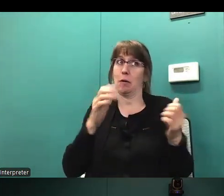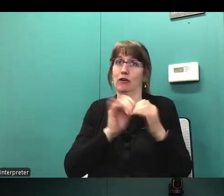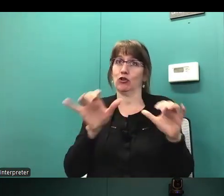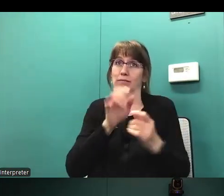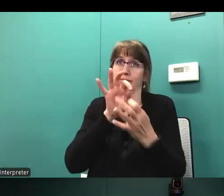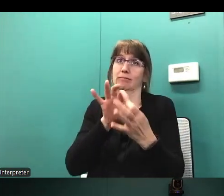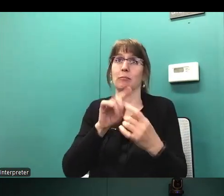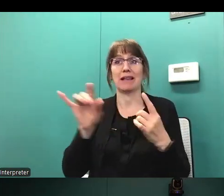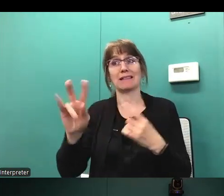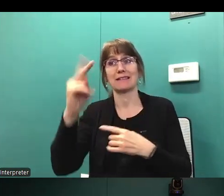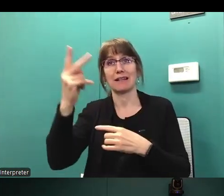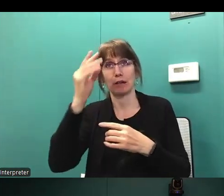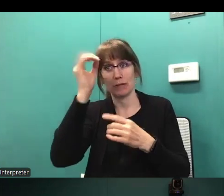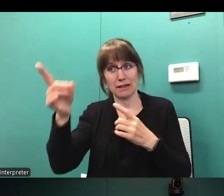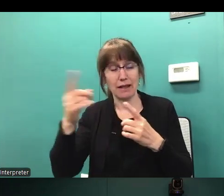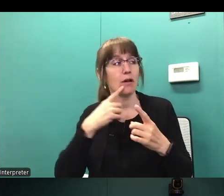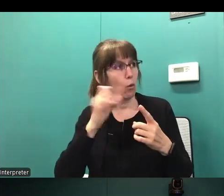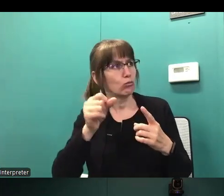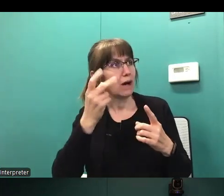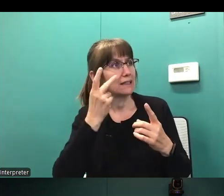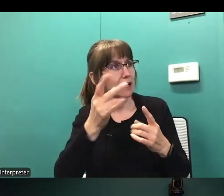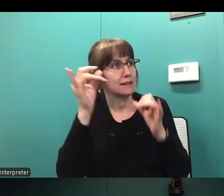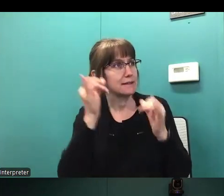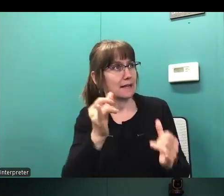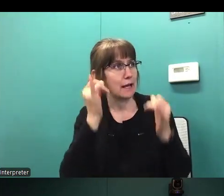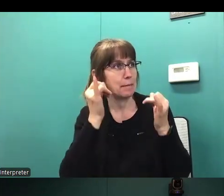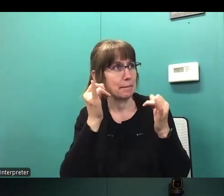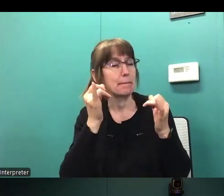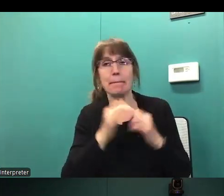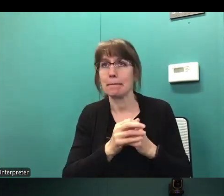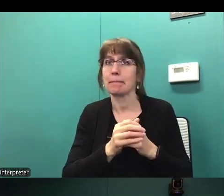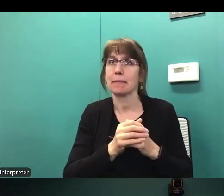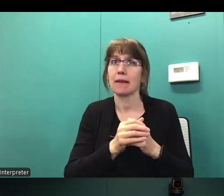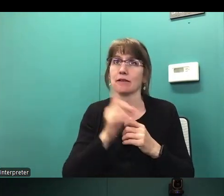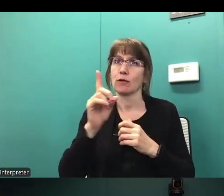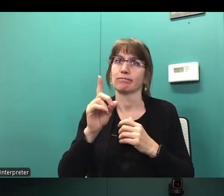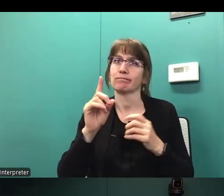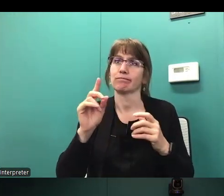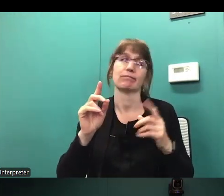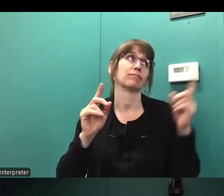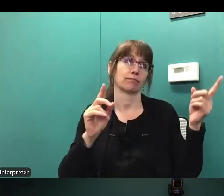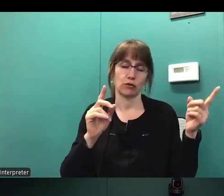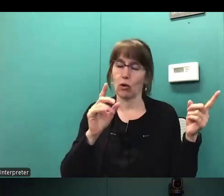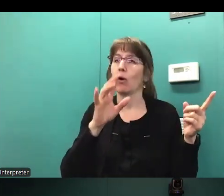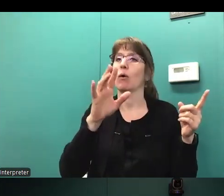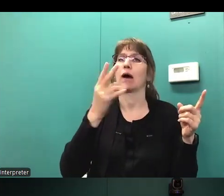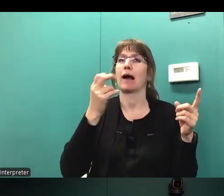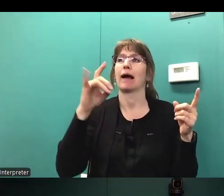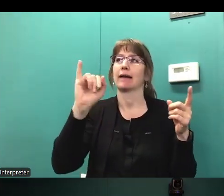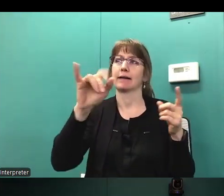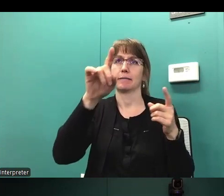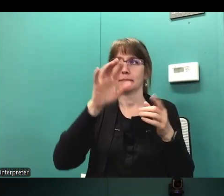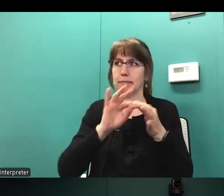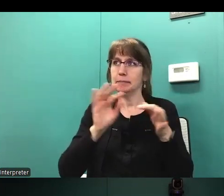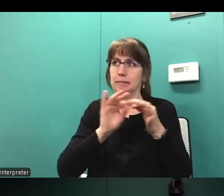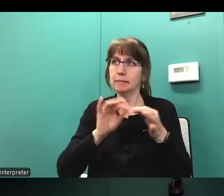another second opinion, like, yeah, I saw the same thing, like you're saying, oh, and let them just listen to it too. Heidi mentioned just sharing